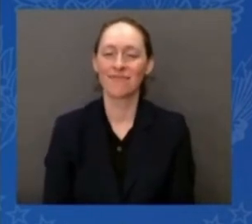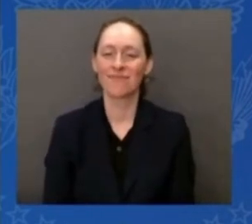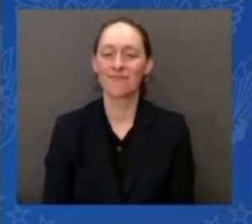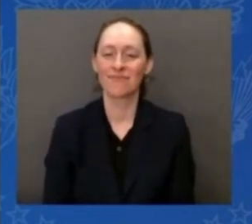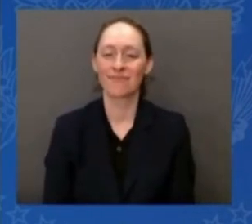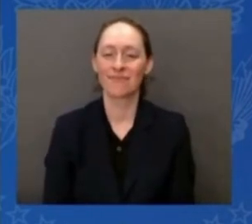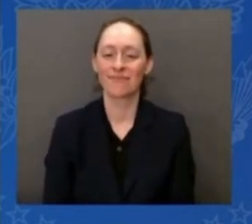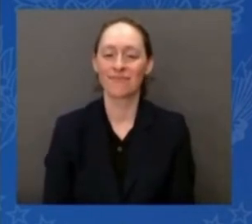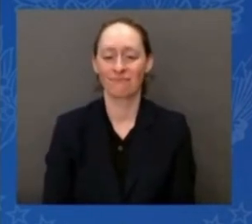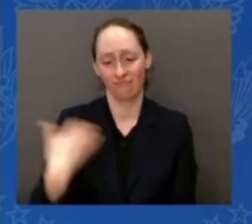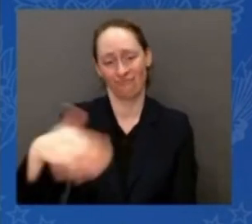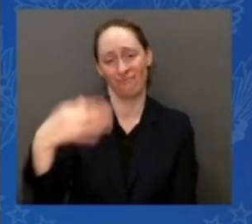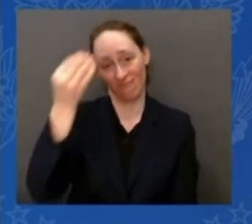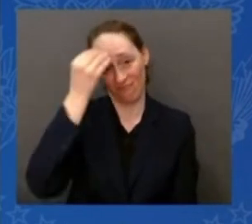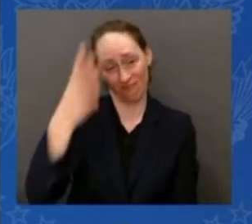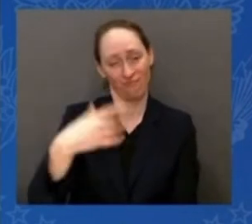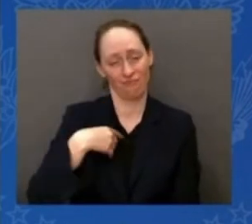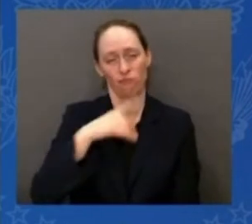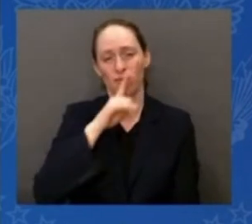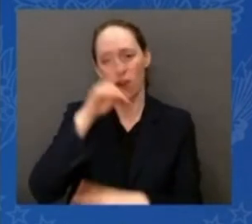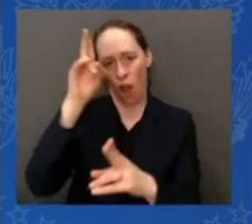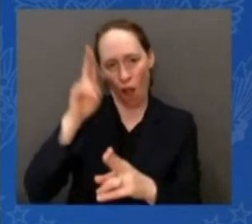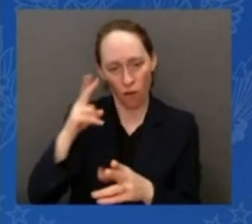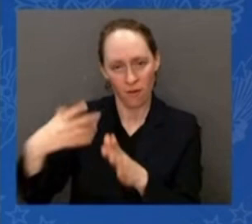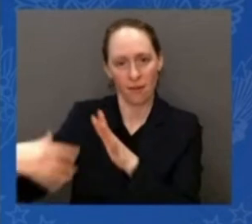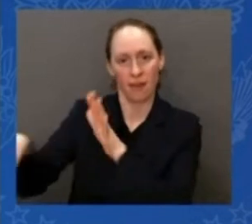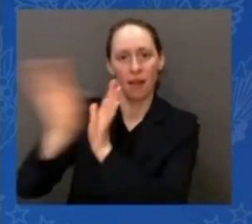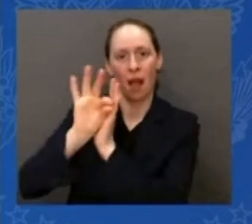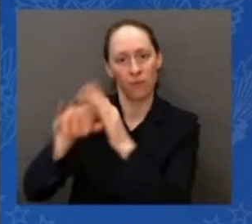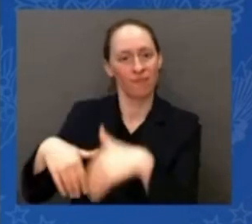Julie Sue to be our next Secretary of Labor.